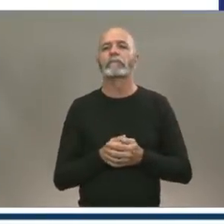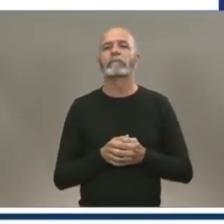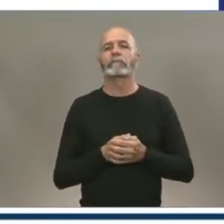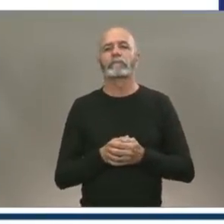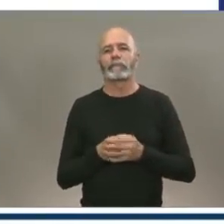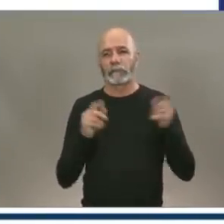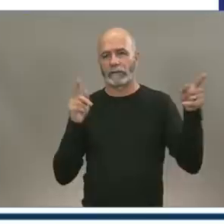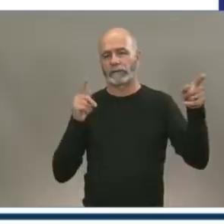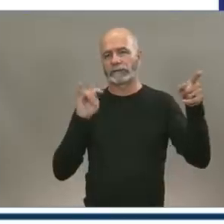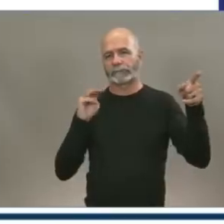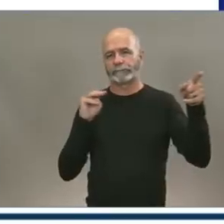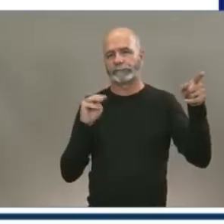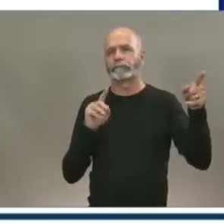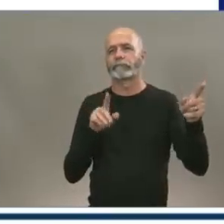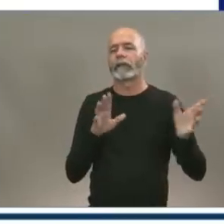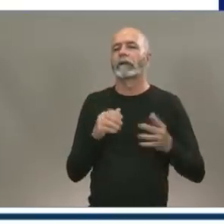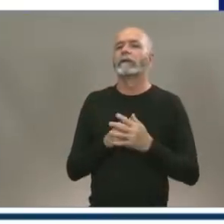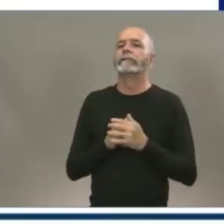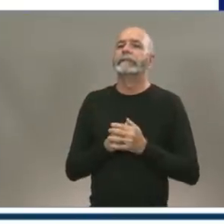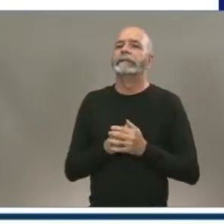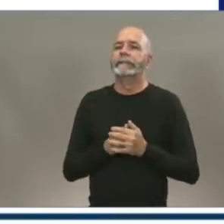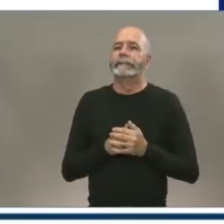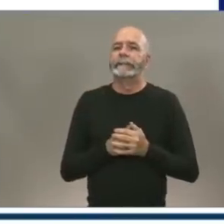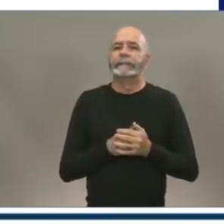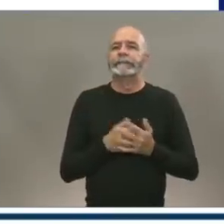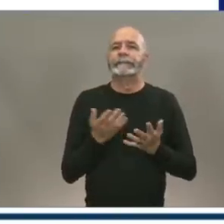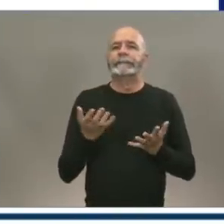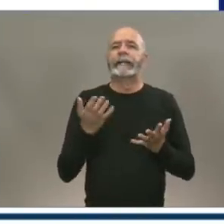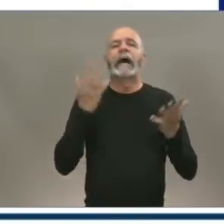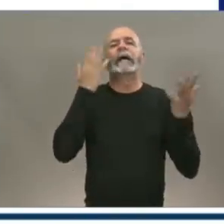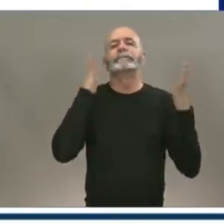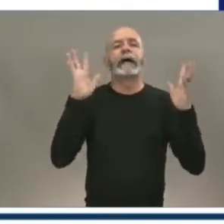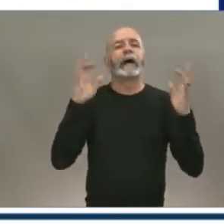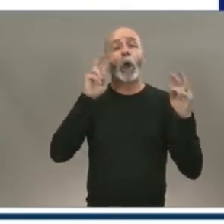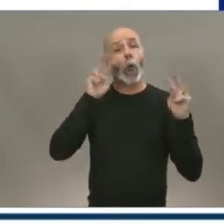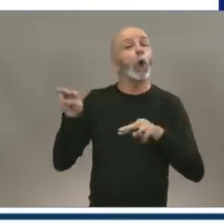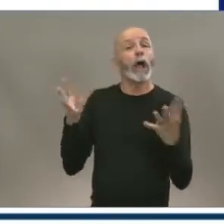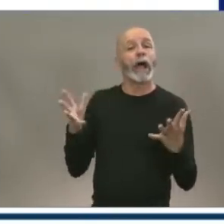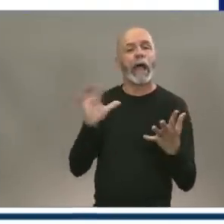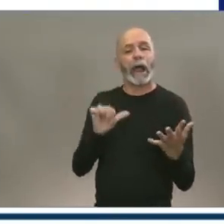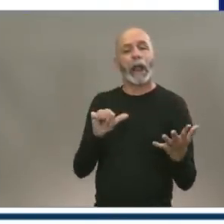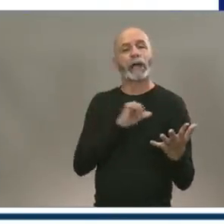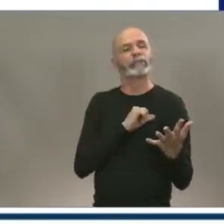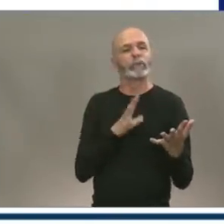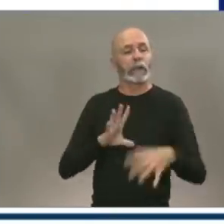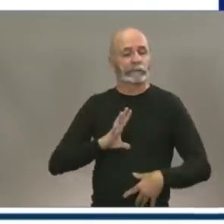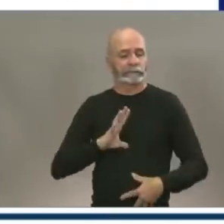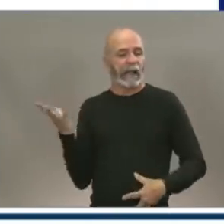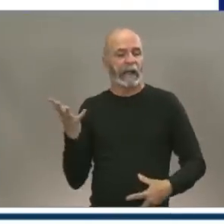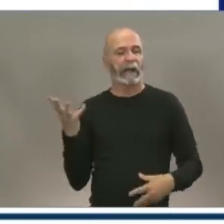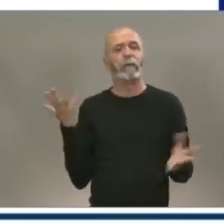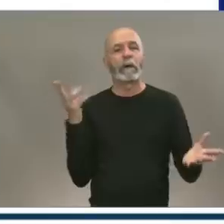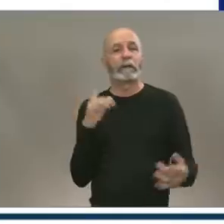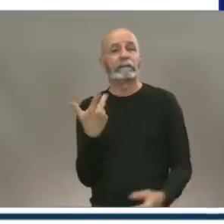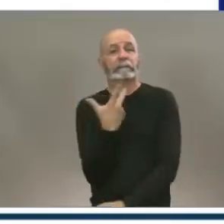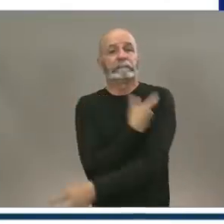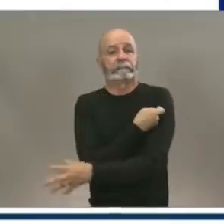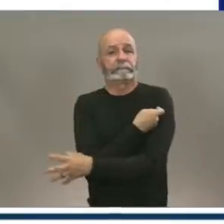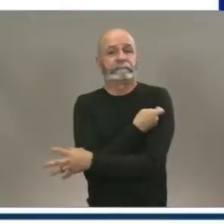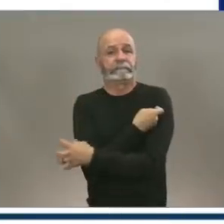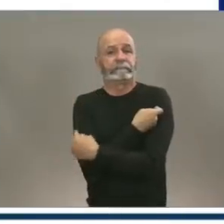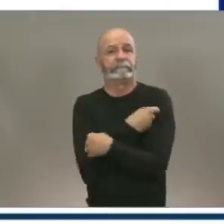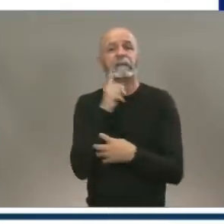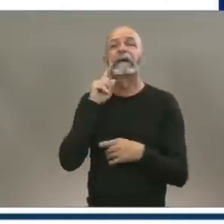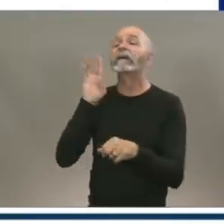the frustration of the general attitude of those who don't want to get vaccinated. I mean, we've heard about these roving protests outside a number of businesses.